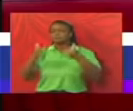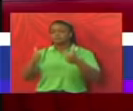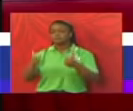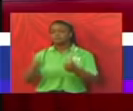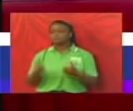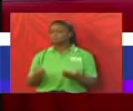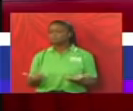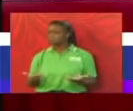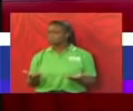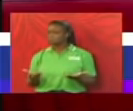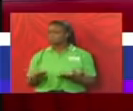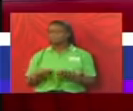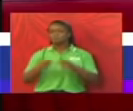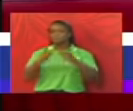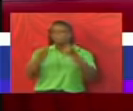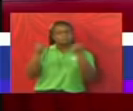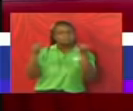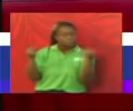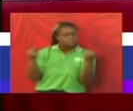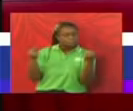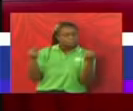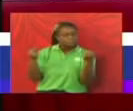Newsday.